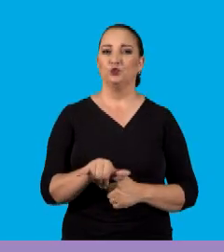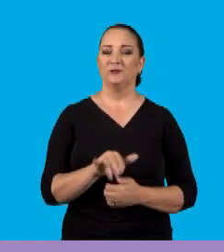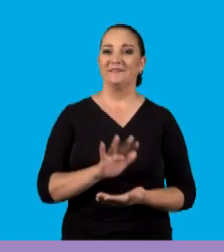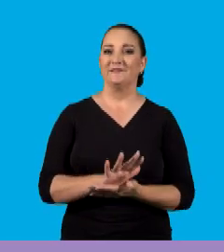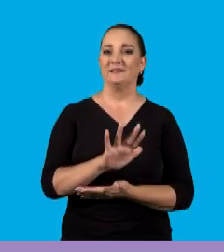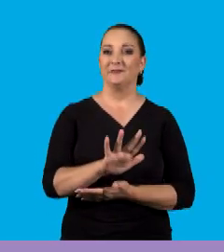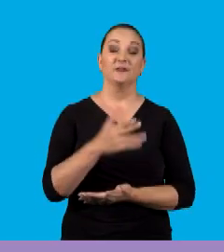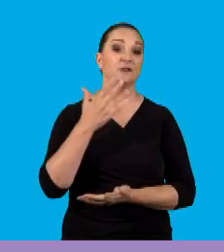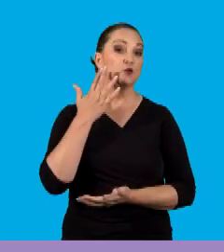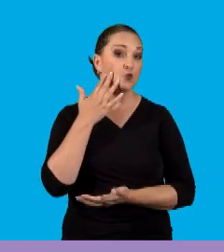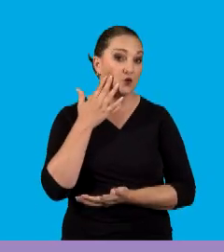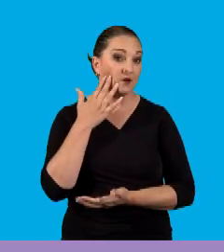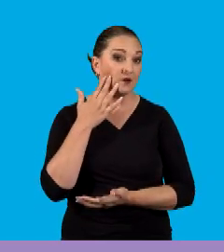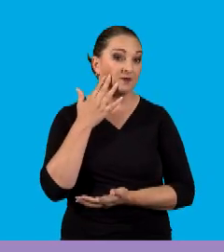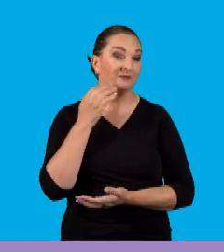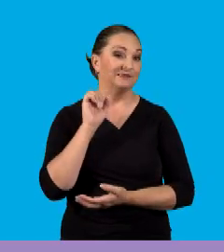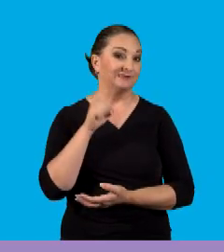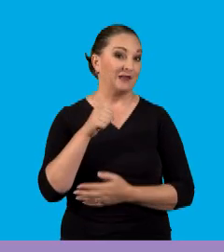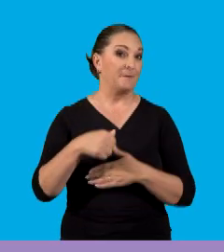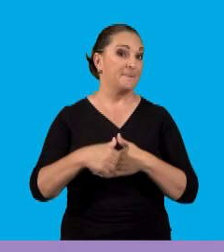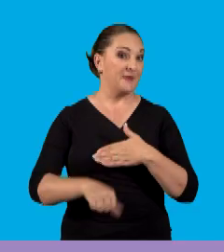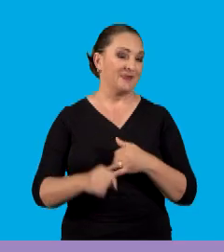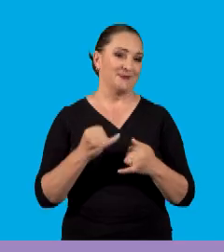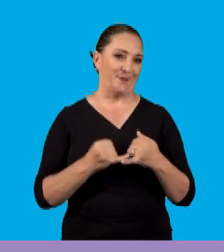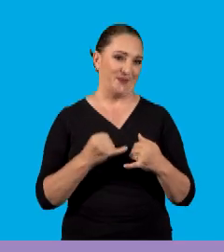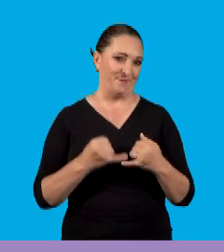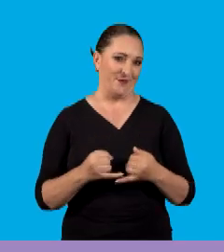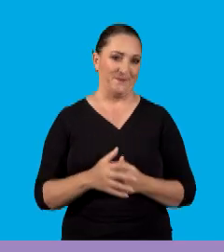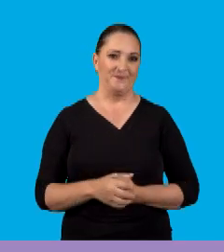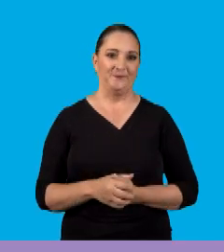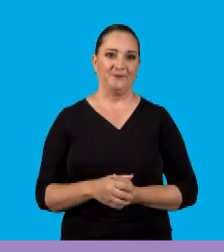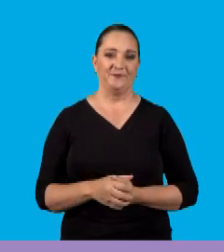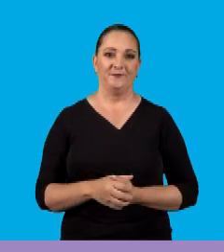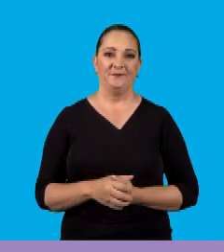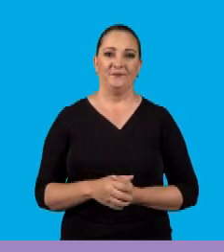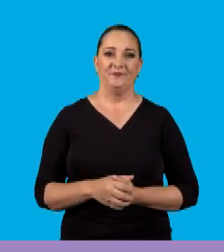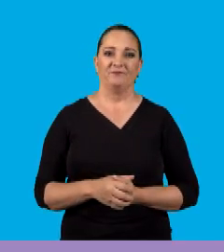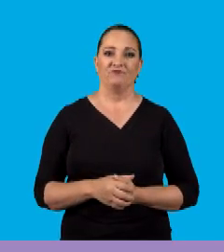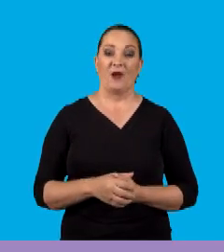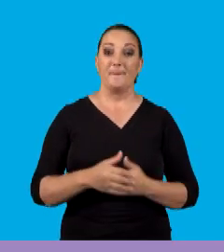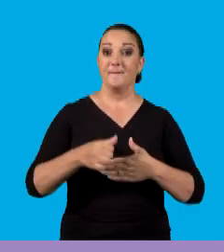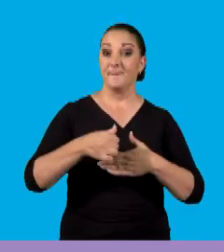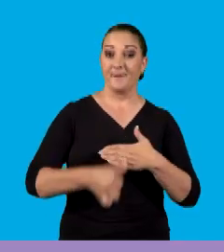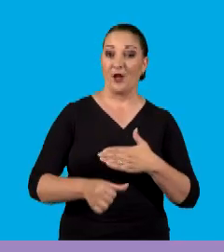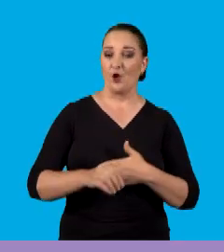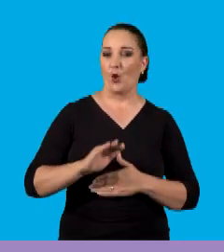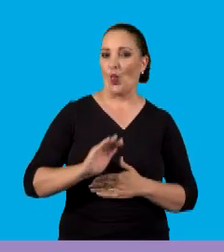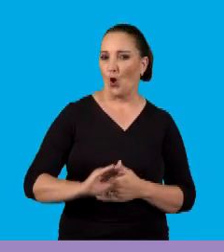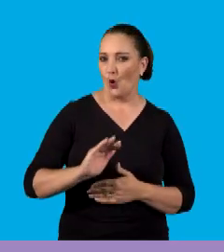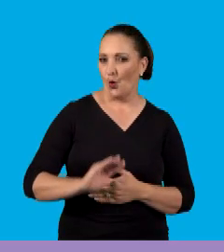that 15 cars. And of course, that belongs to September. So it means that the month with